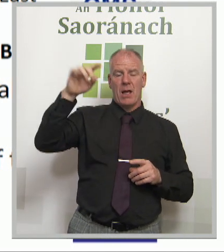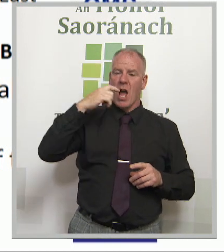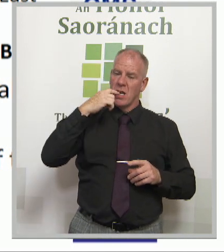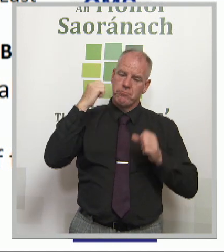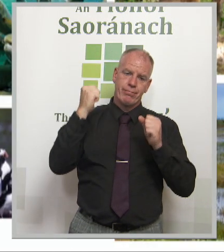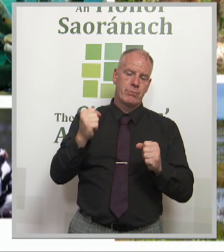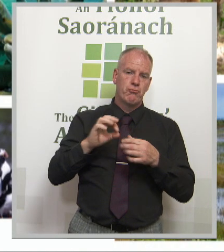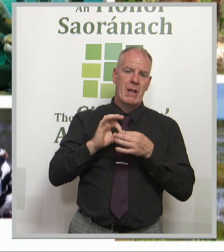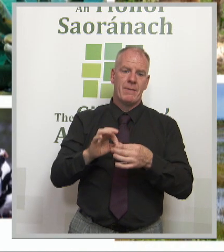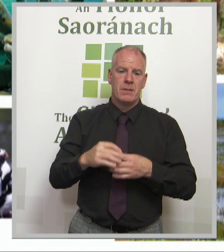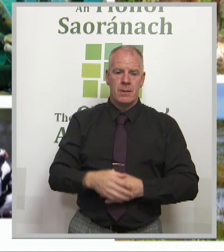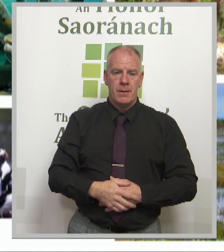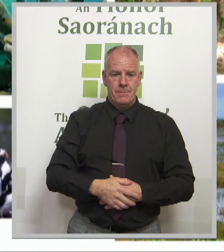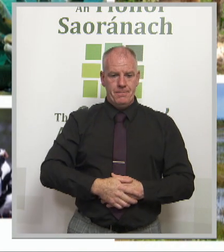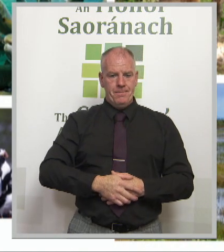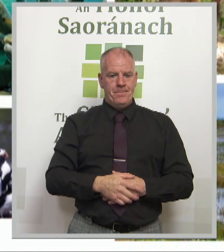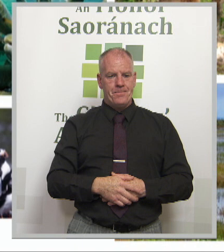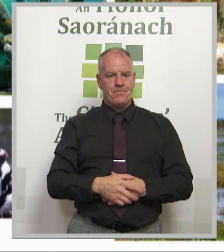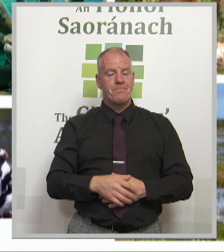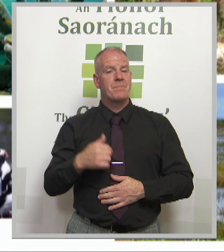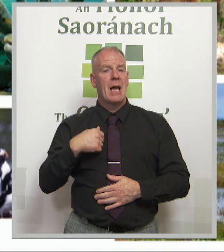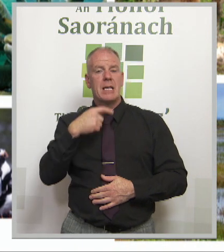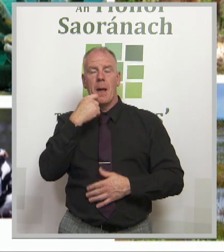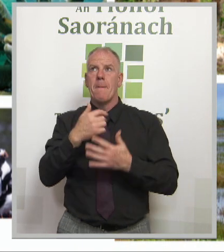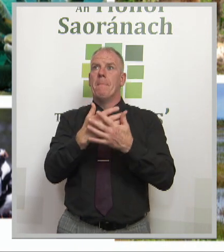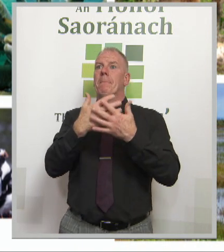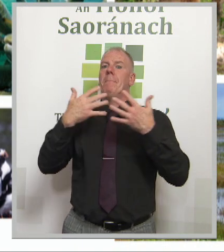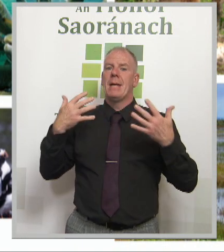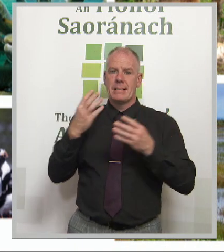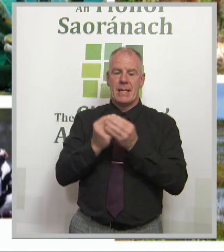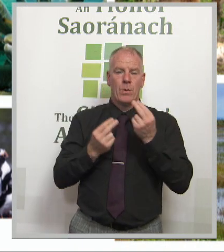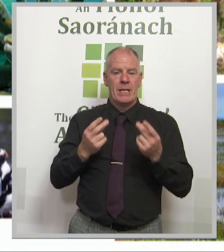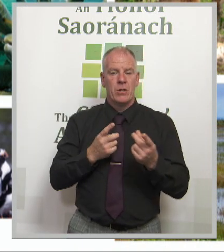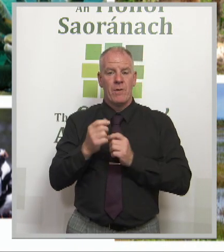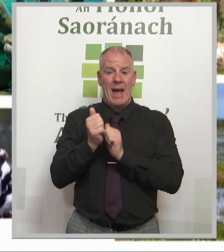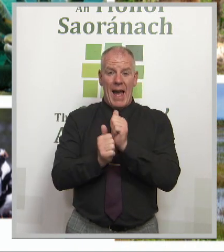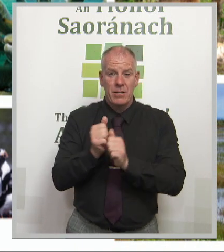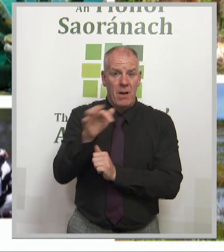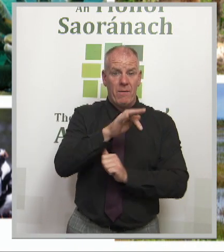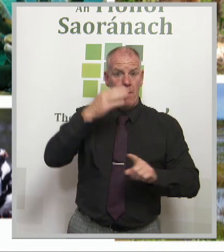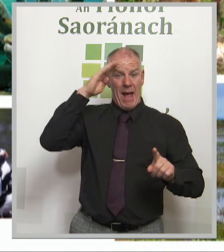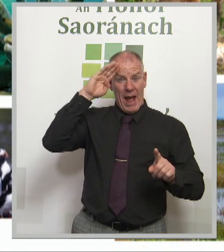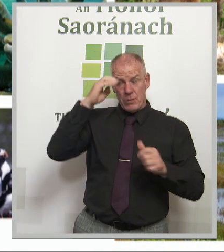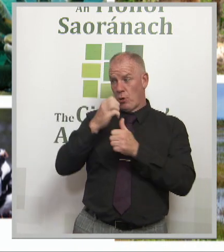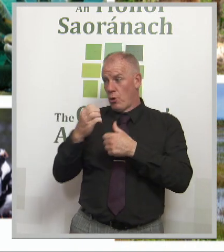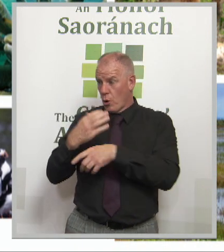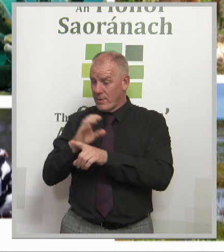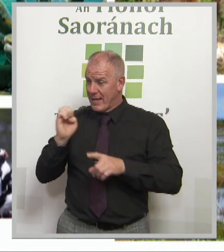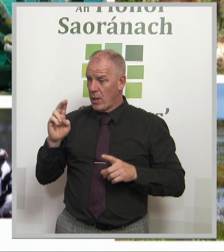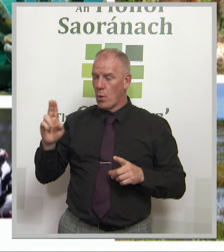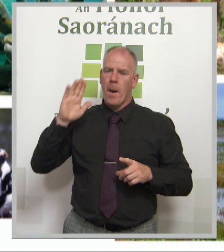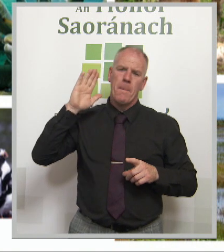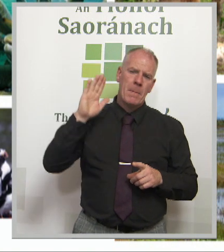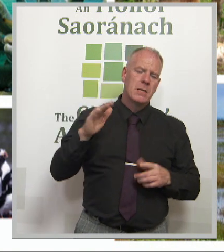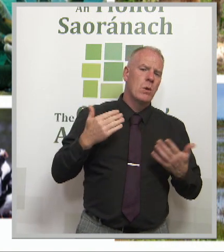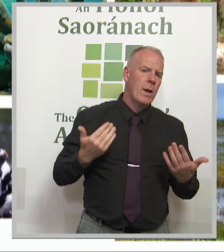relevant. But I would argue that the main driver for action by Ireland and other countries in the EU has